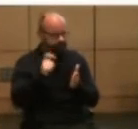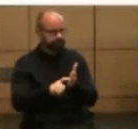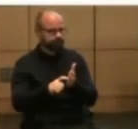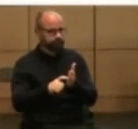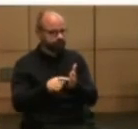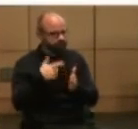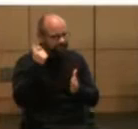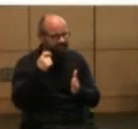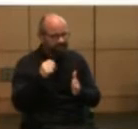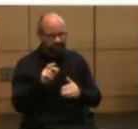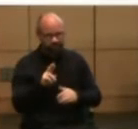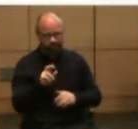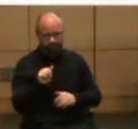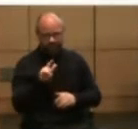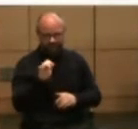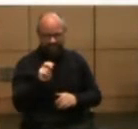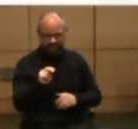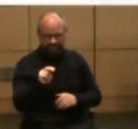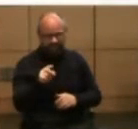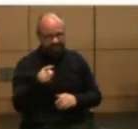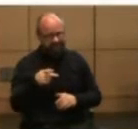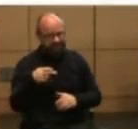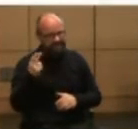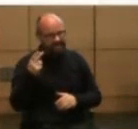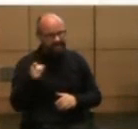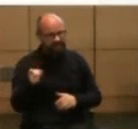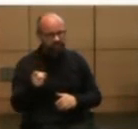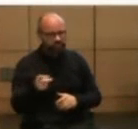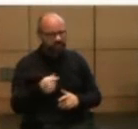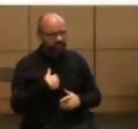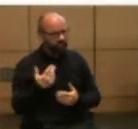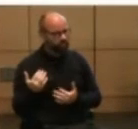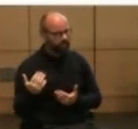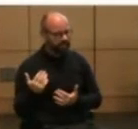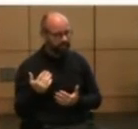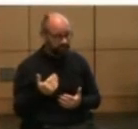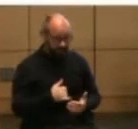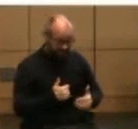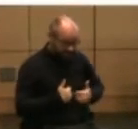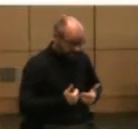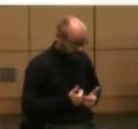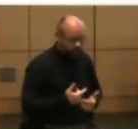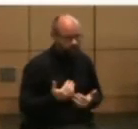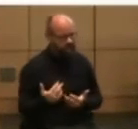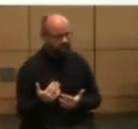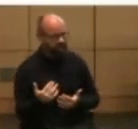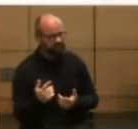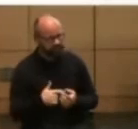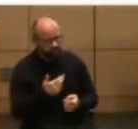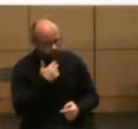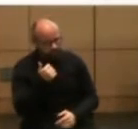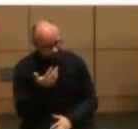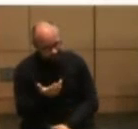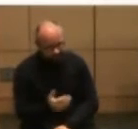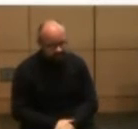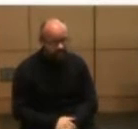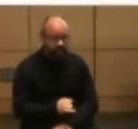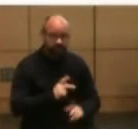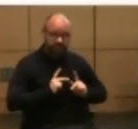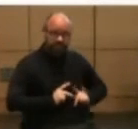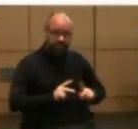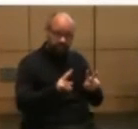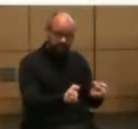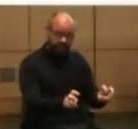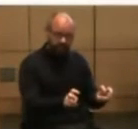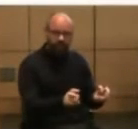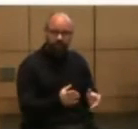because of the radiation considerations. So I would put that off. And if there's anything on the physical exam that suggests a syndrome,